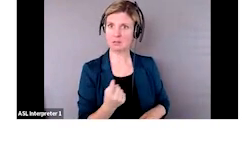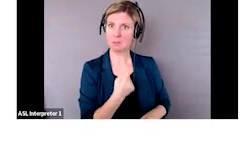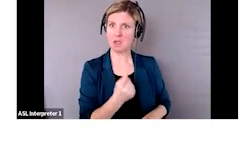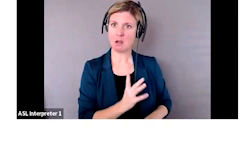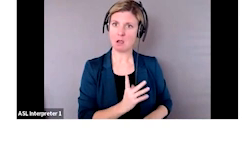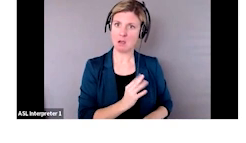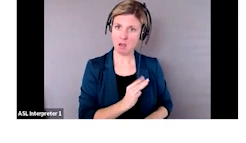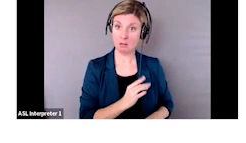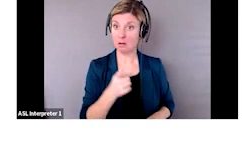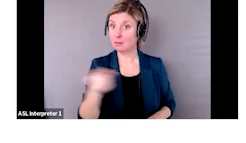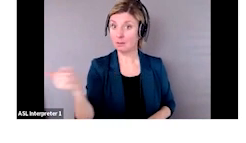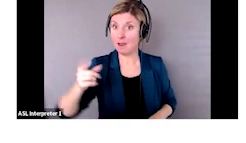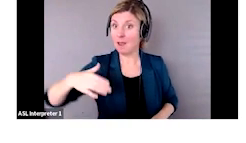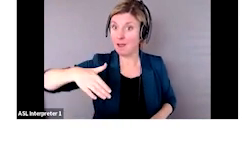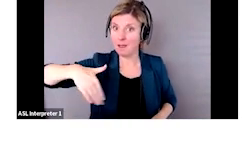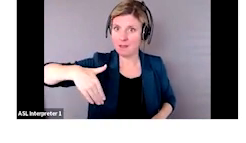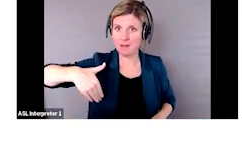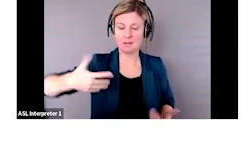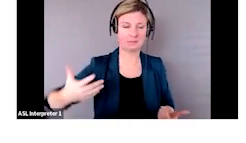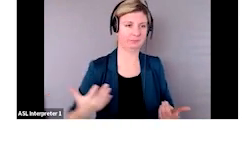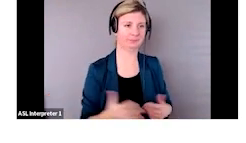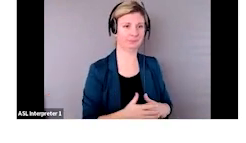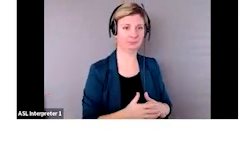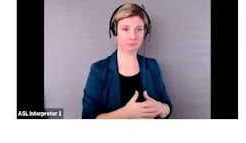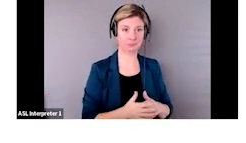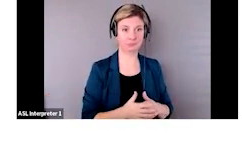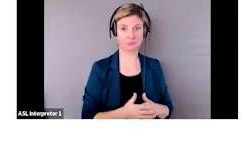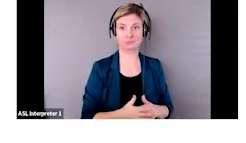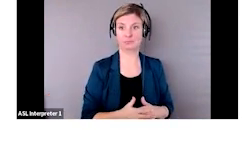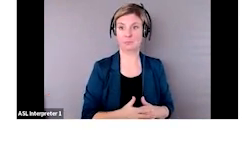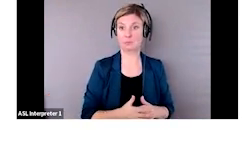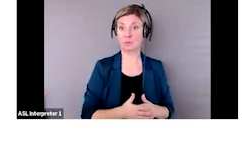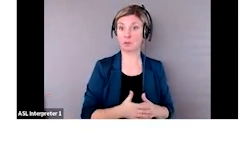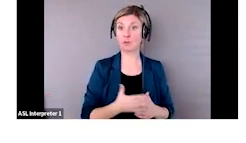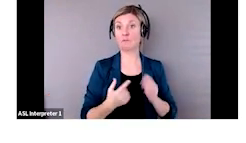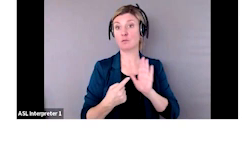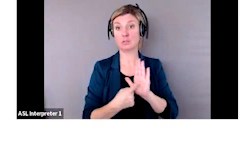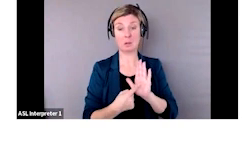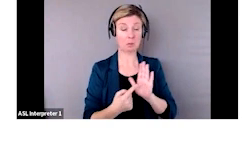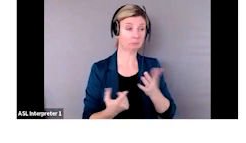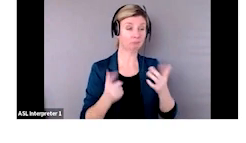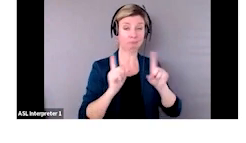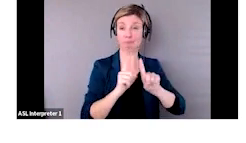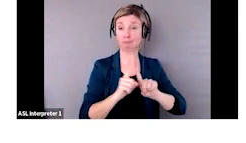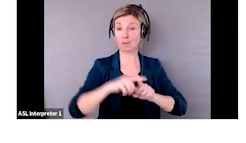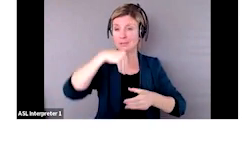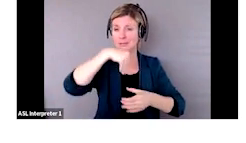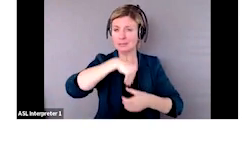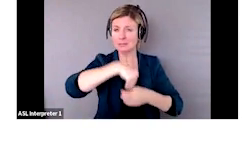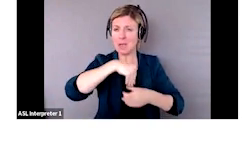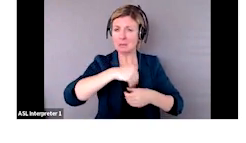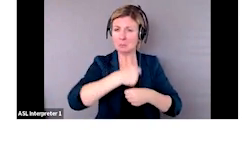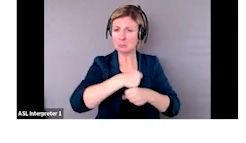the competition, whether it's on the value that we provide, the wholeness of the ingredients, anything that we can come up